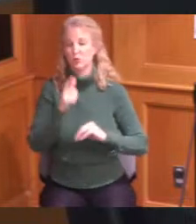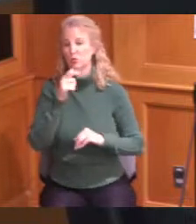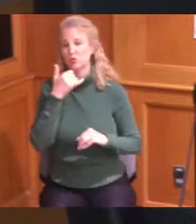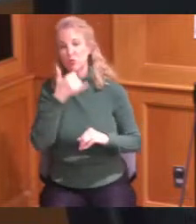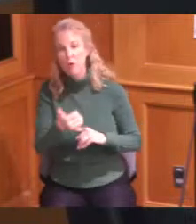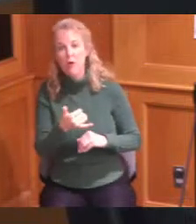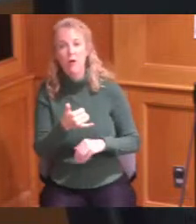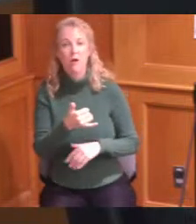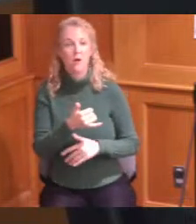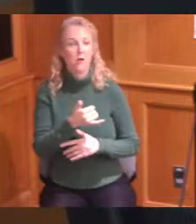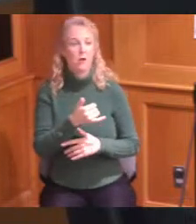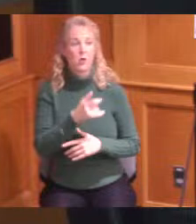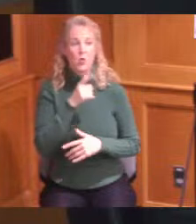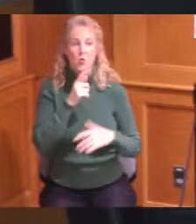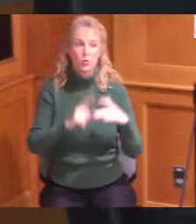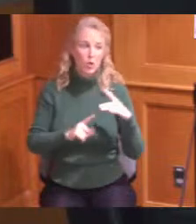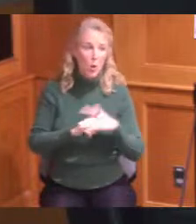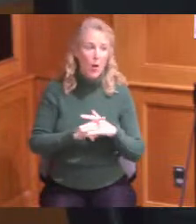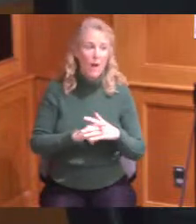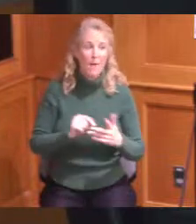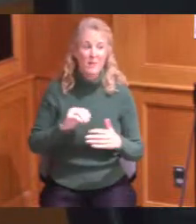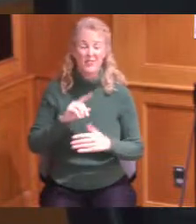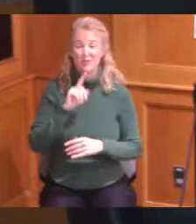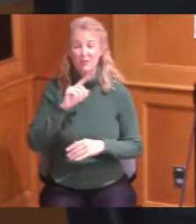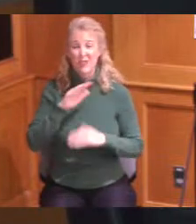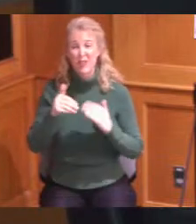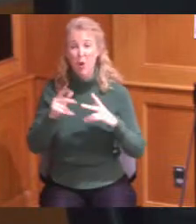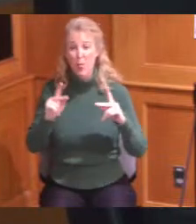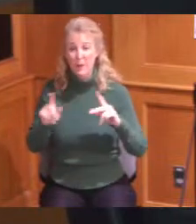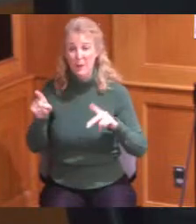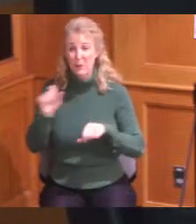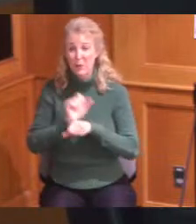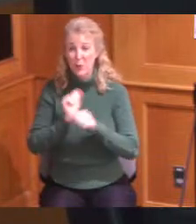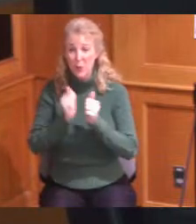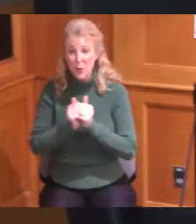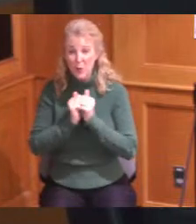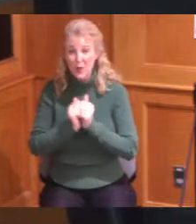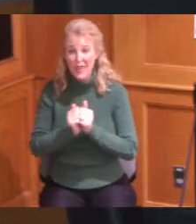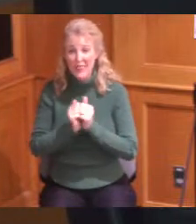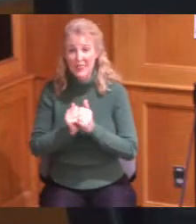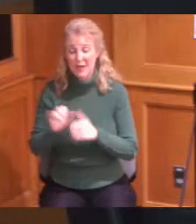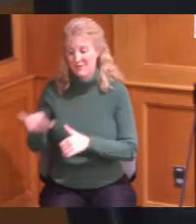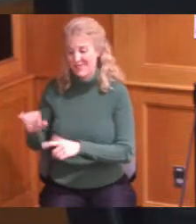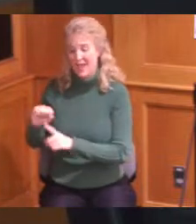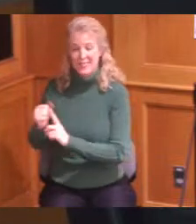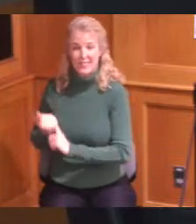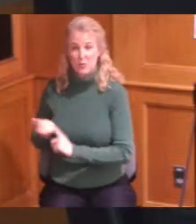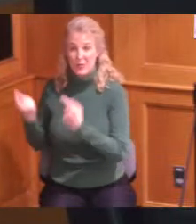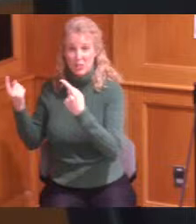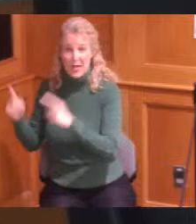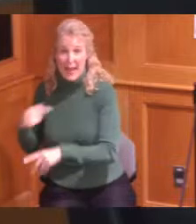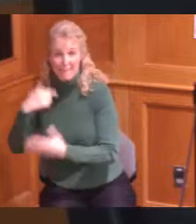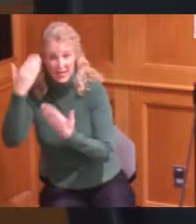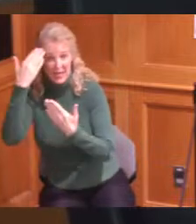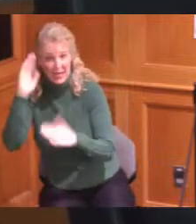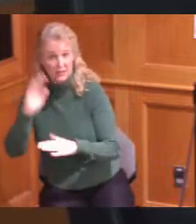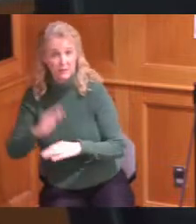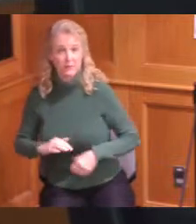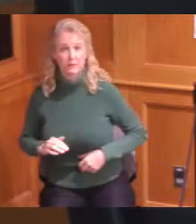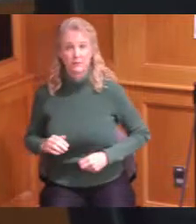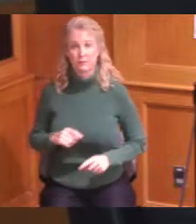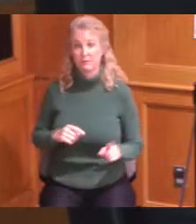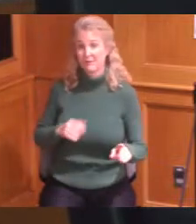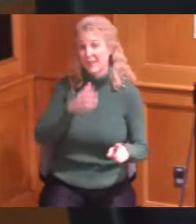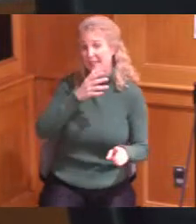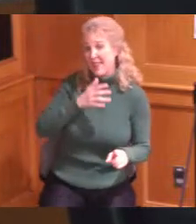critical they are to the individuals that you're engaging. Because I don't know what the end result was, but I knew that she needed help. She's